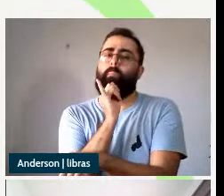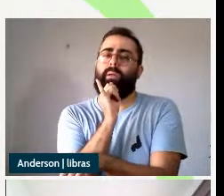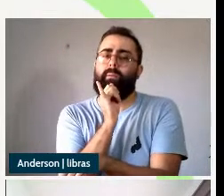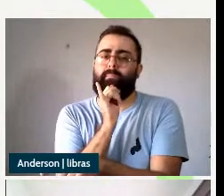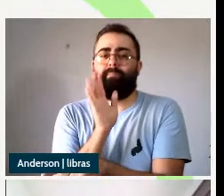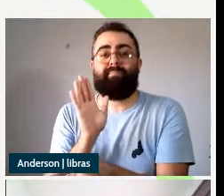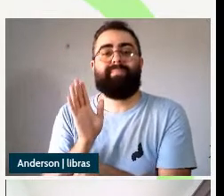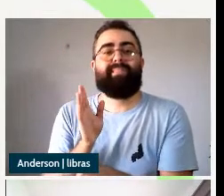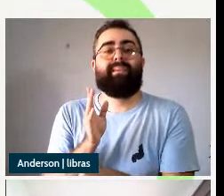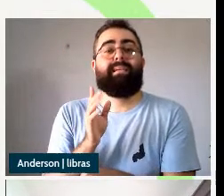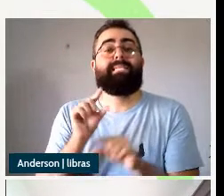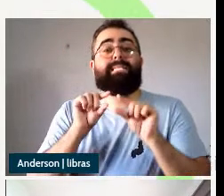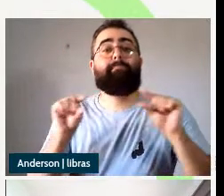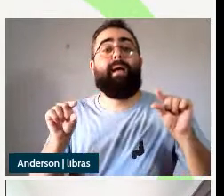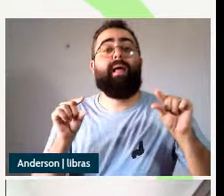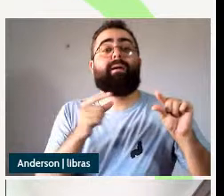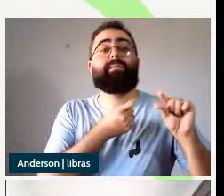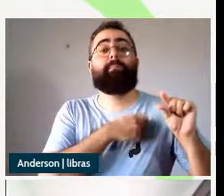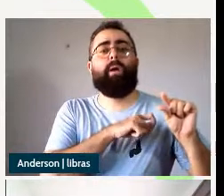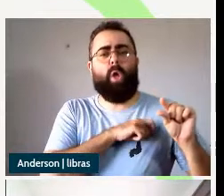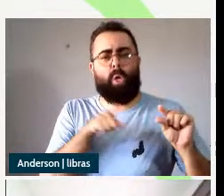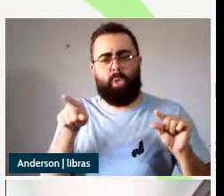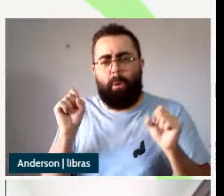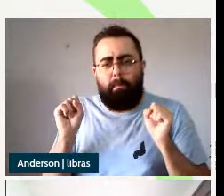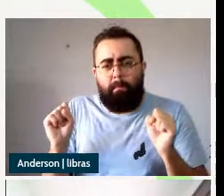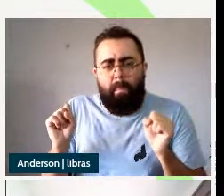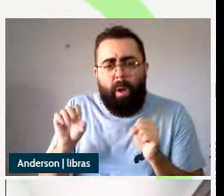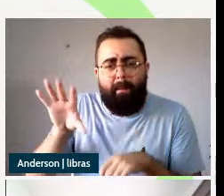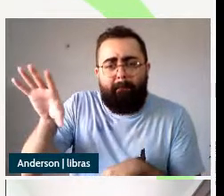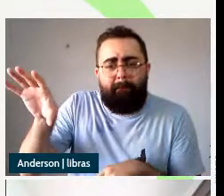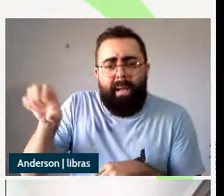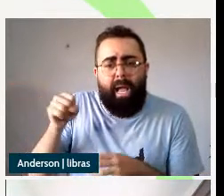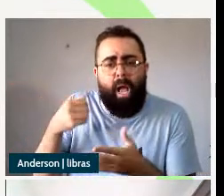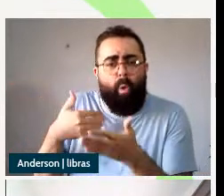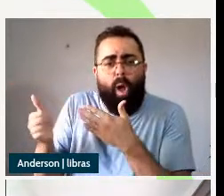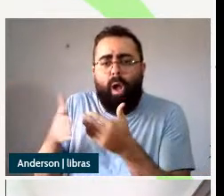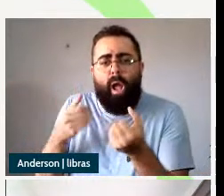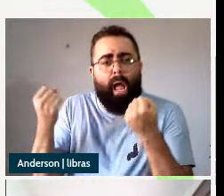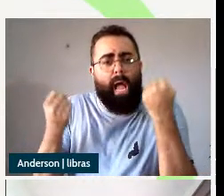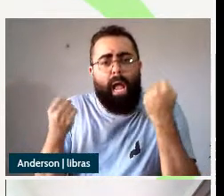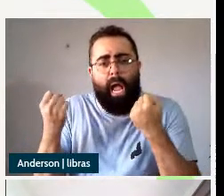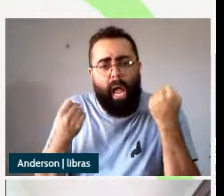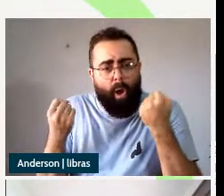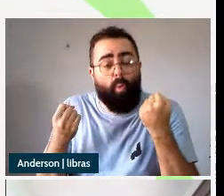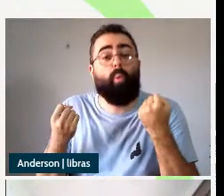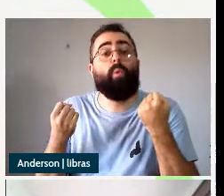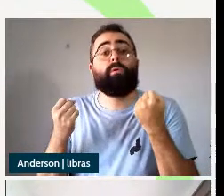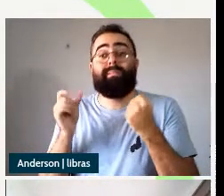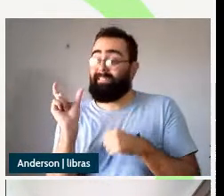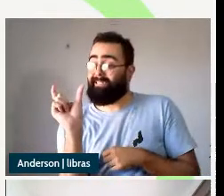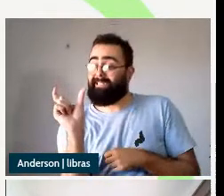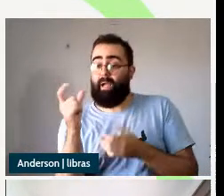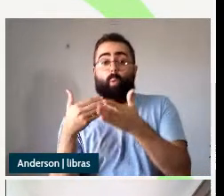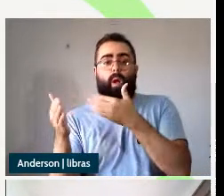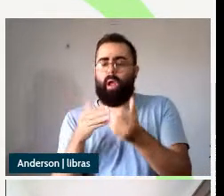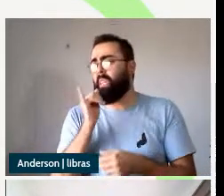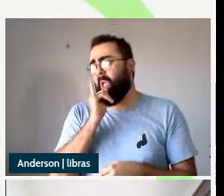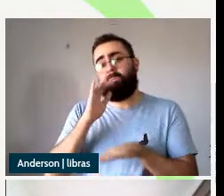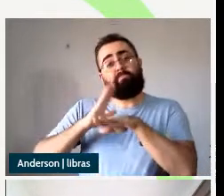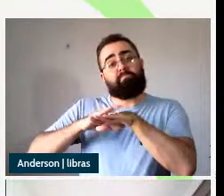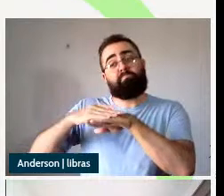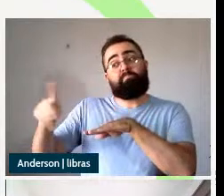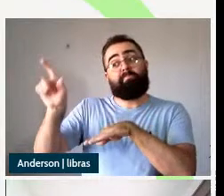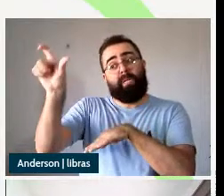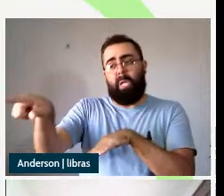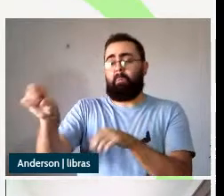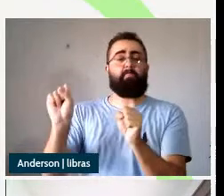sacar cualquier auto I am giving you all the possibilities and then I am giving you the option to choose freely. So I